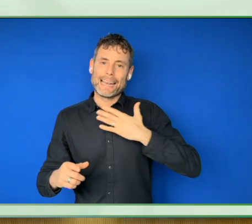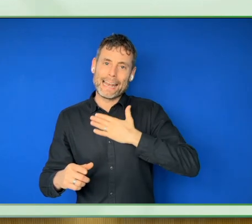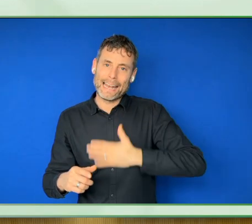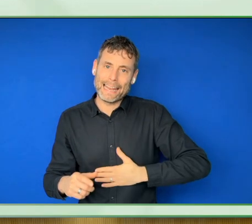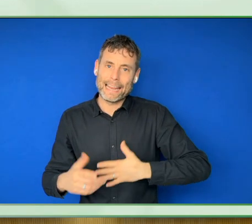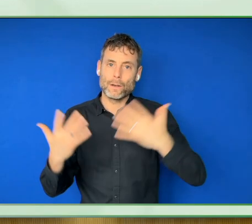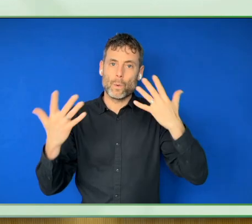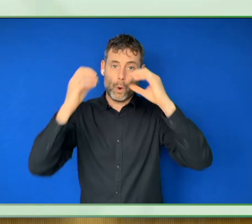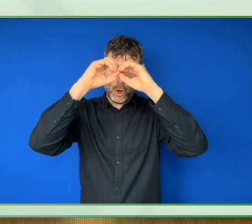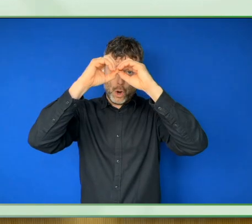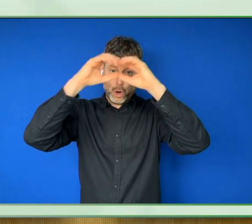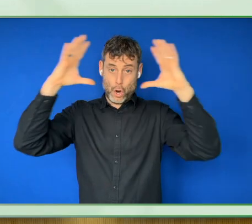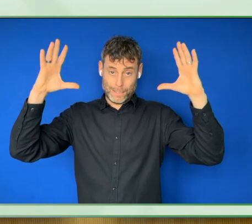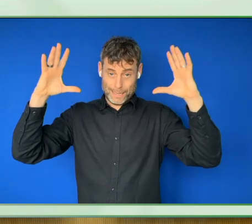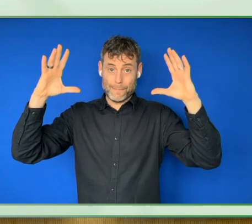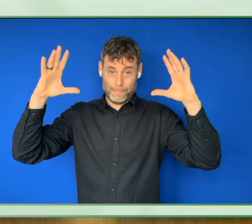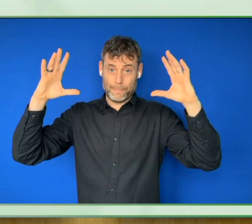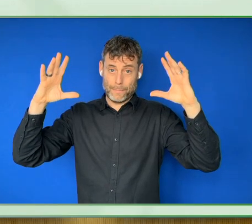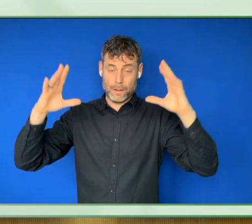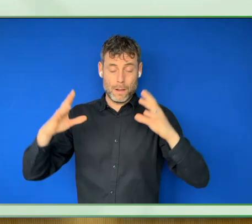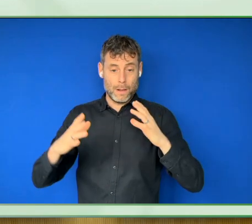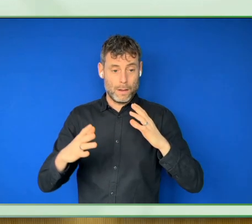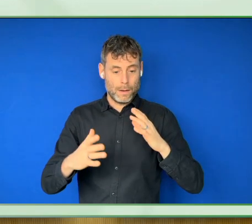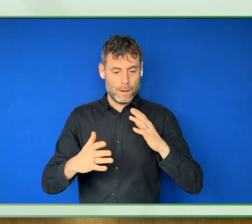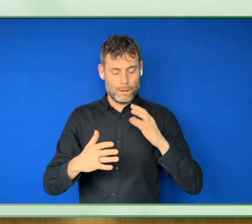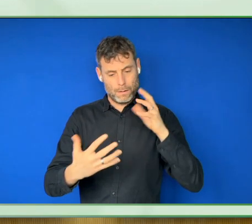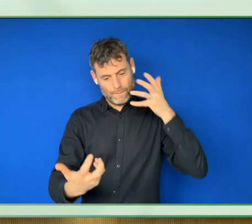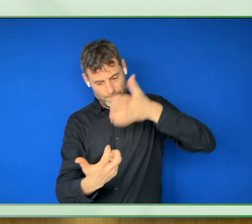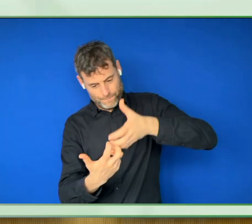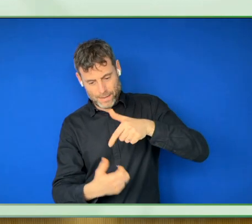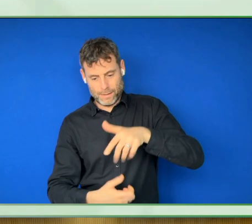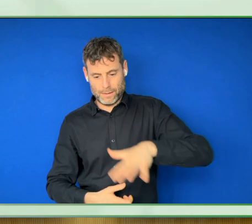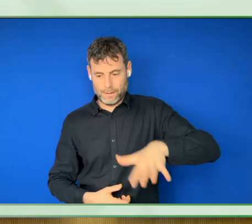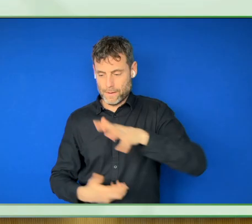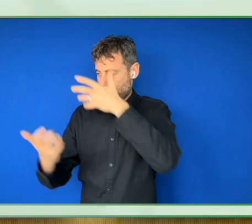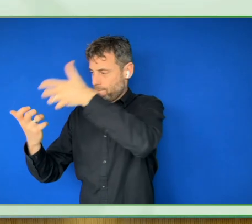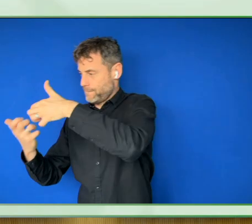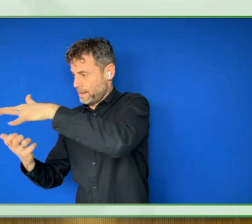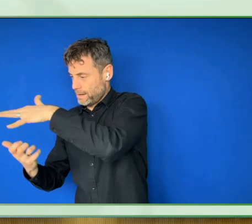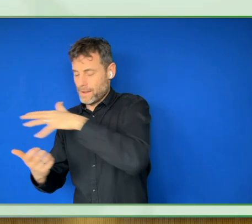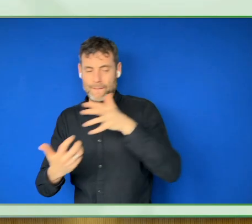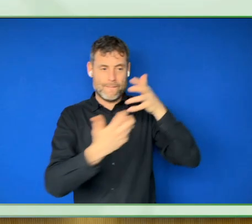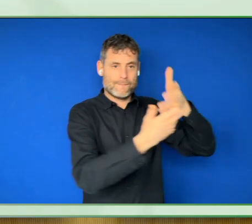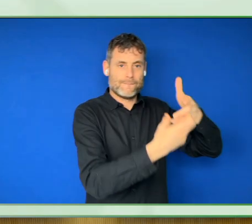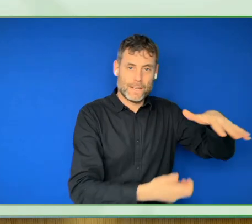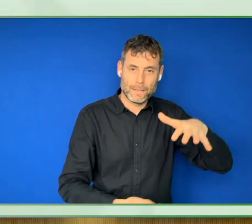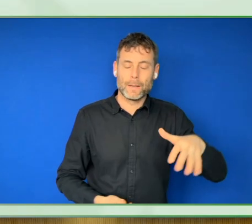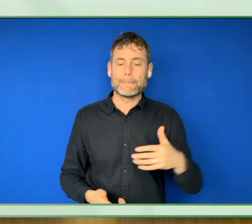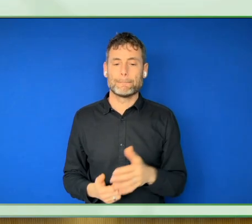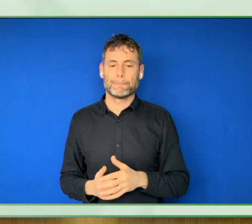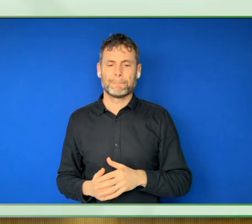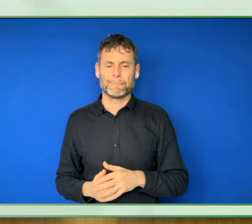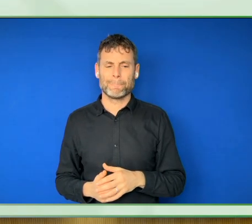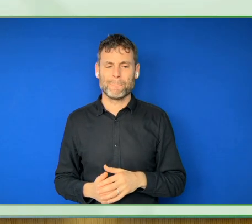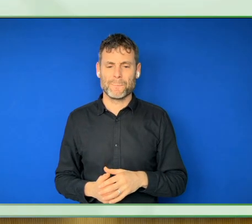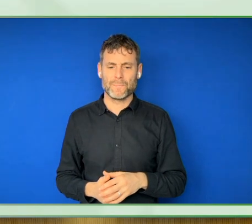take effort in each area. I spent a lot of time in the Middle East. People of determination. Breaks my heart.